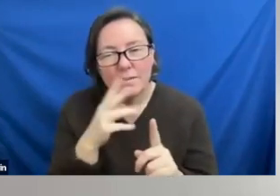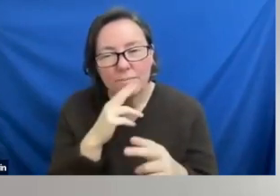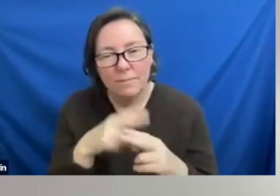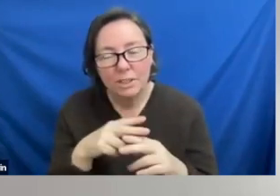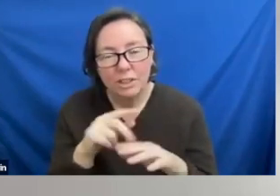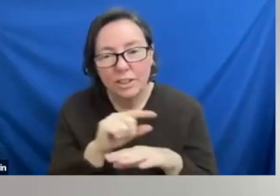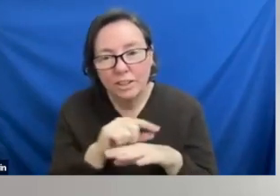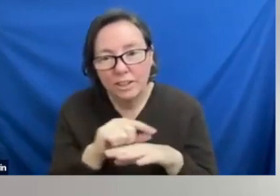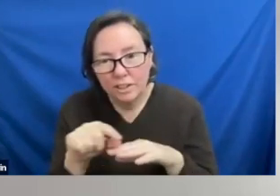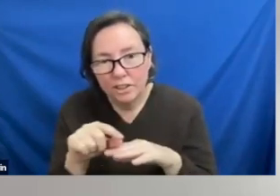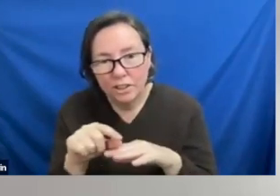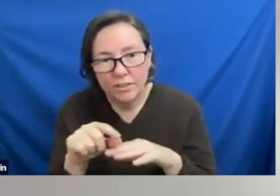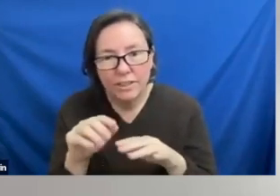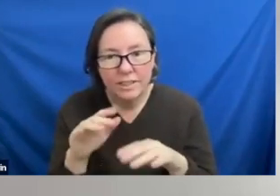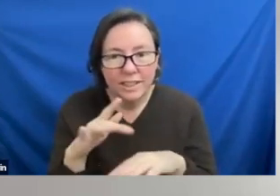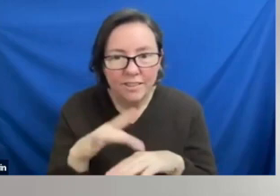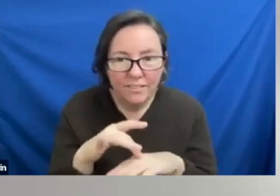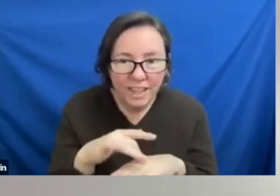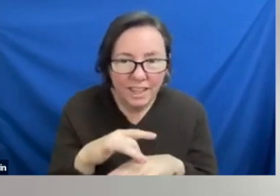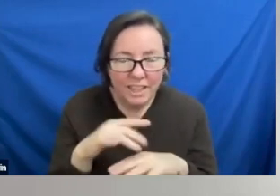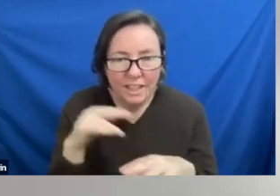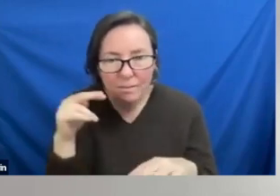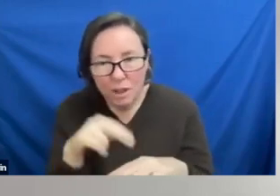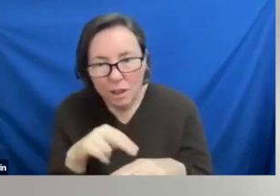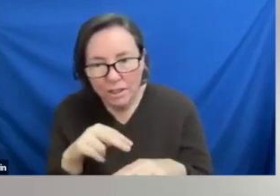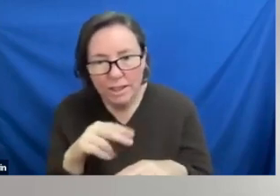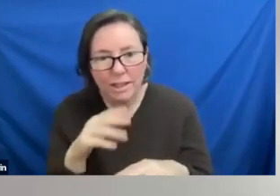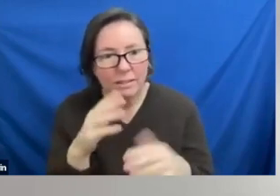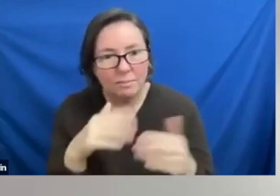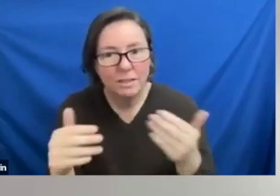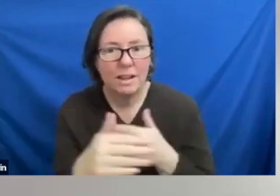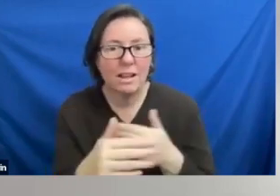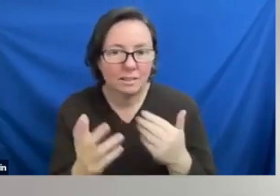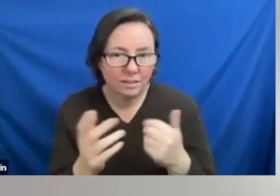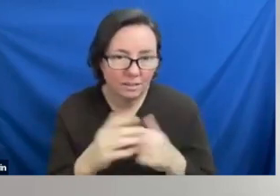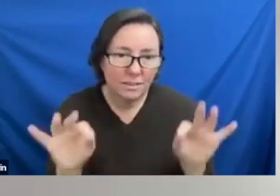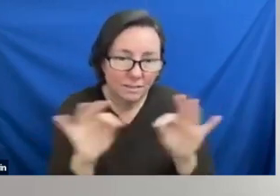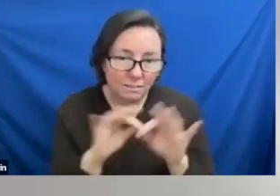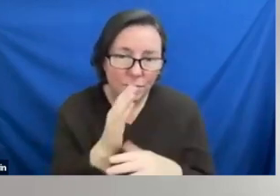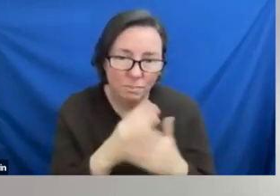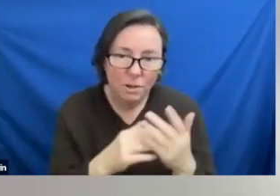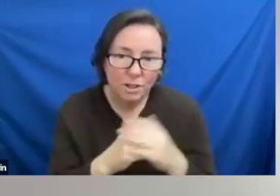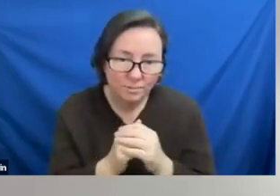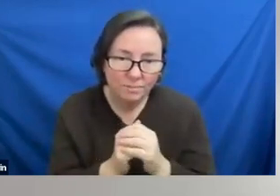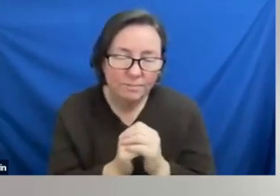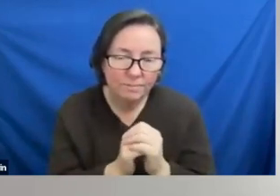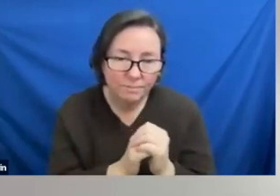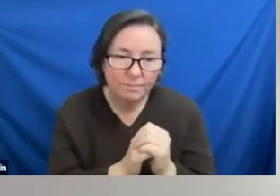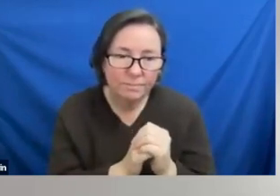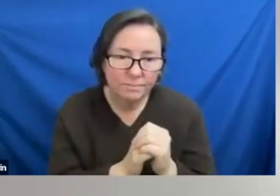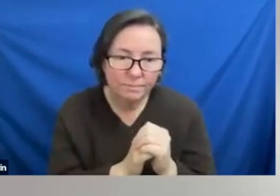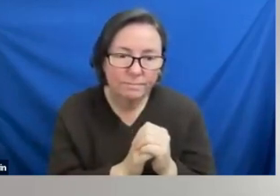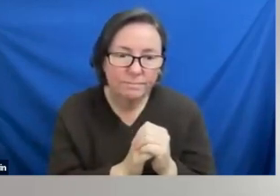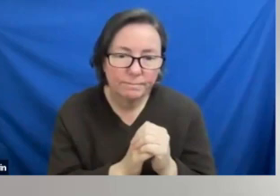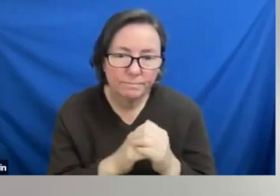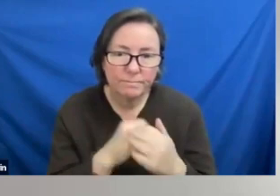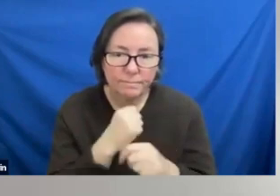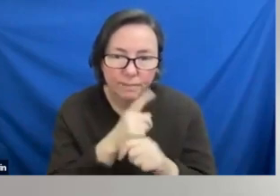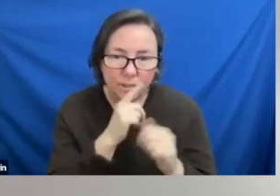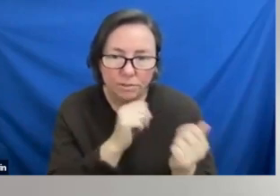surfaces and actually feeling them or looking at them. Those are important pieces that we want to make sure our users